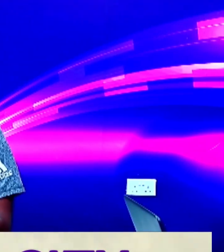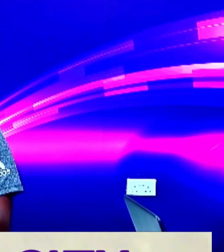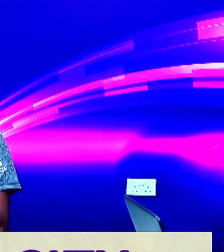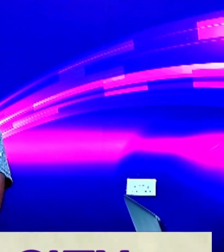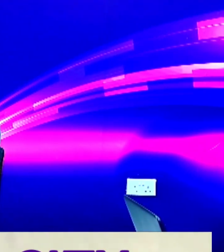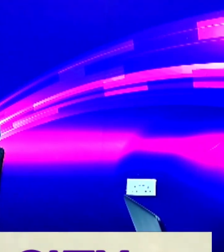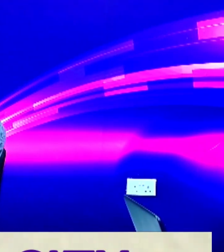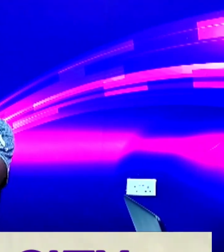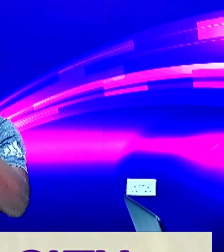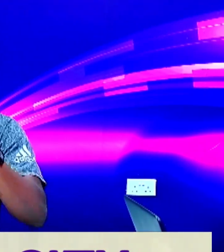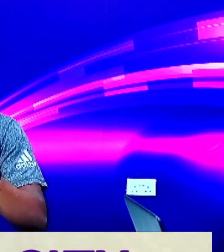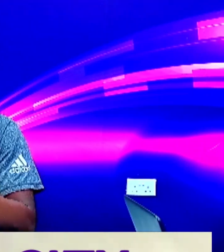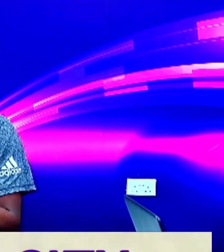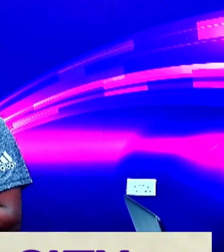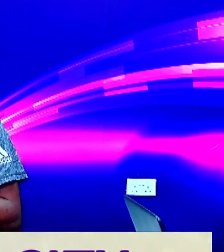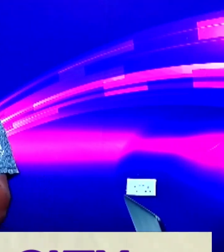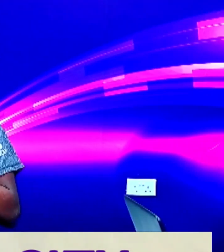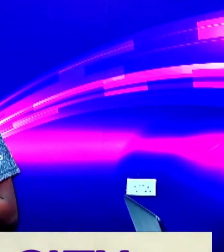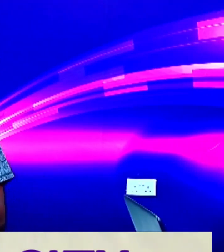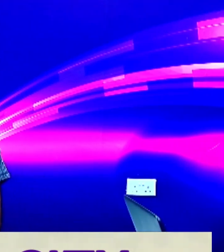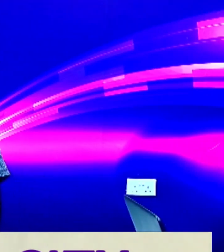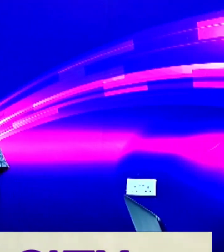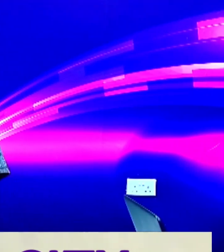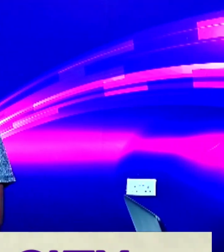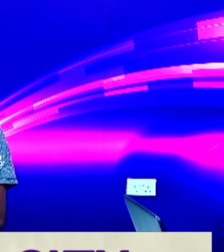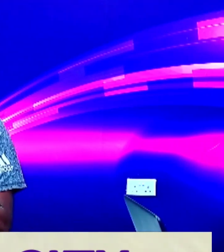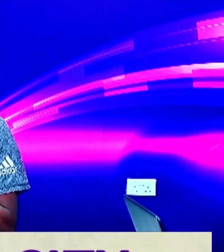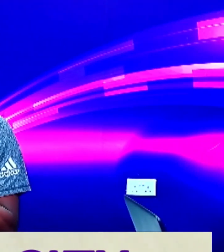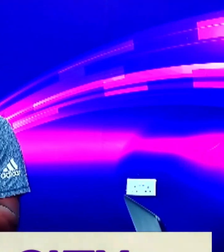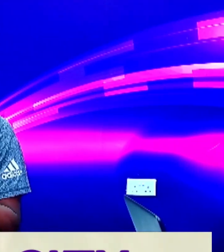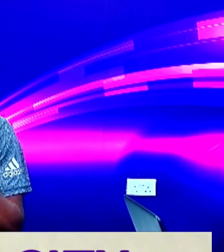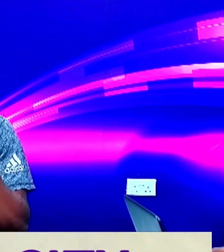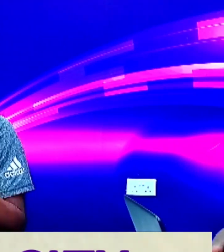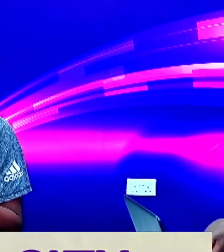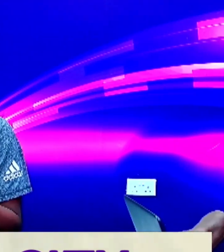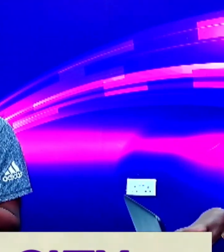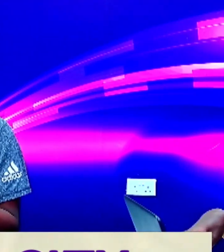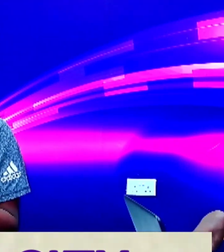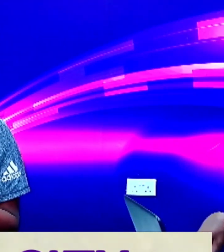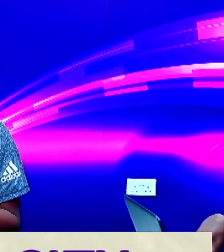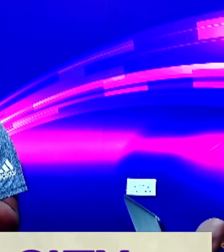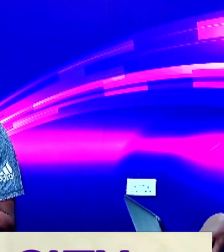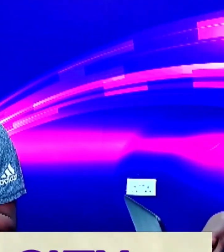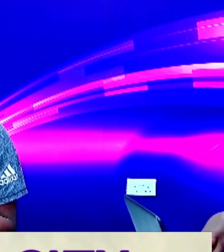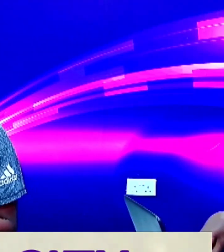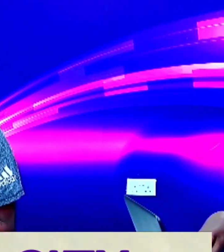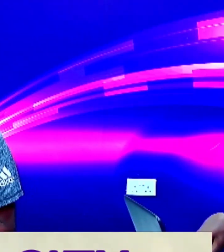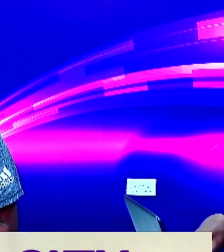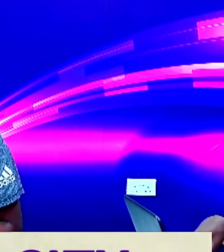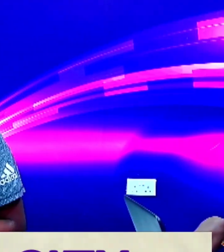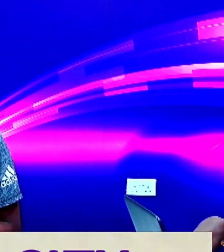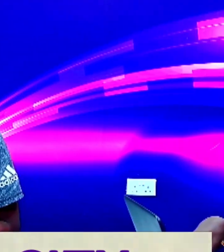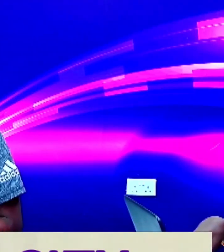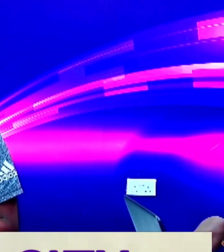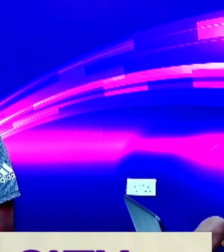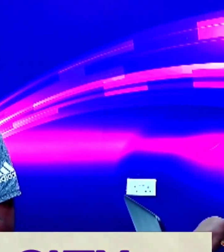a lot of fans will be flocking to Kasarani. Maybe this will add more pressure to players so that they can